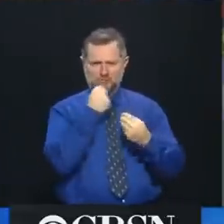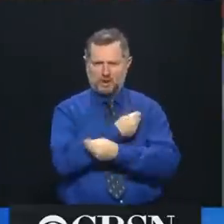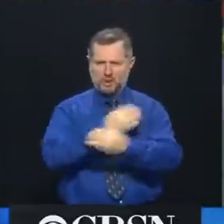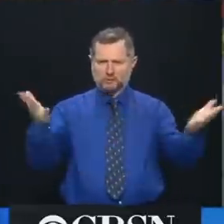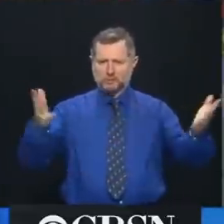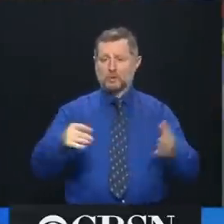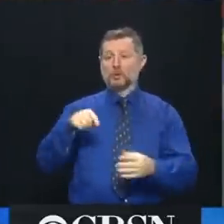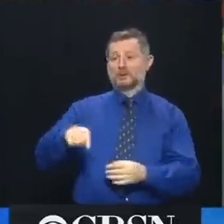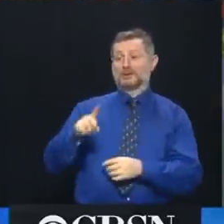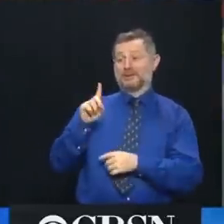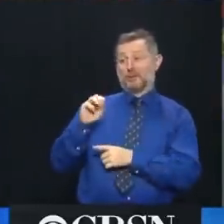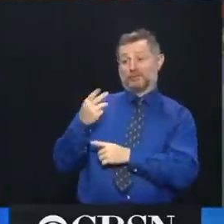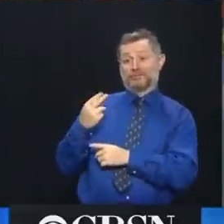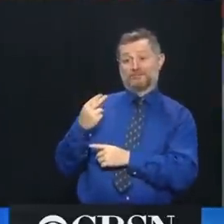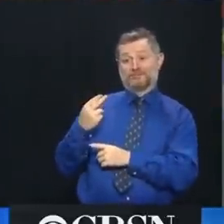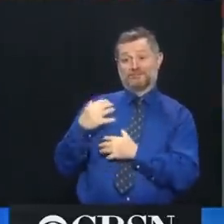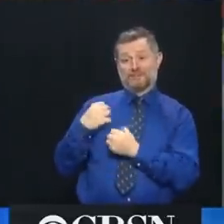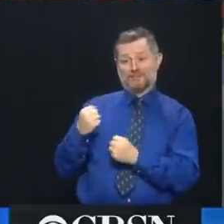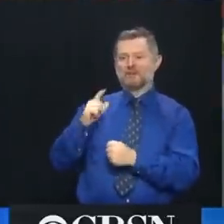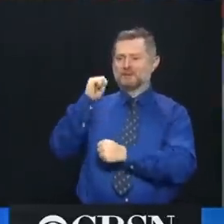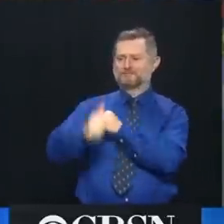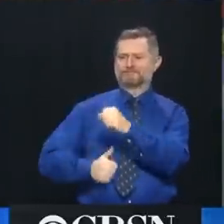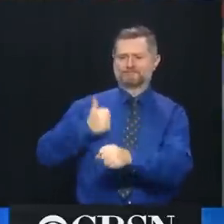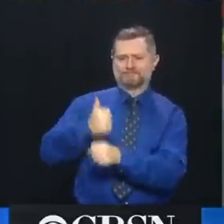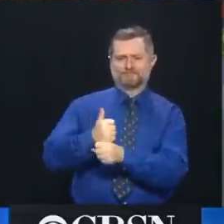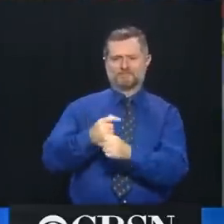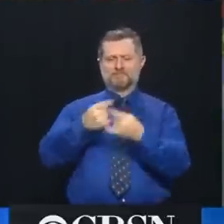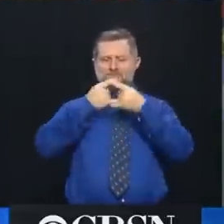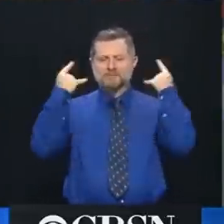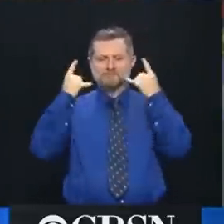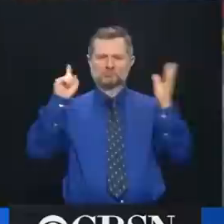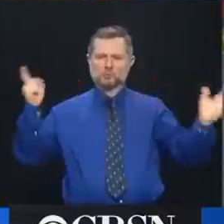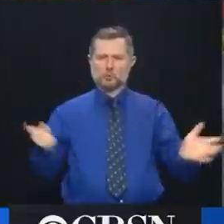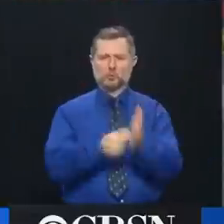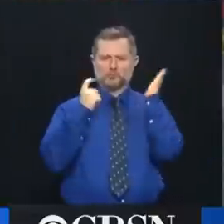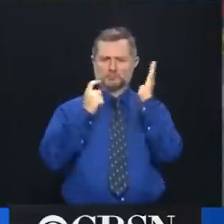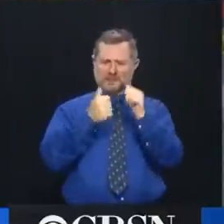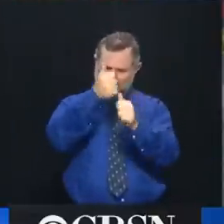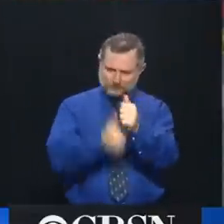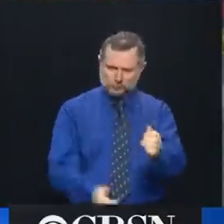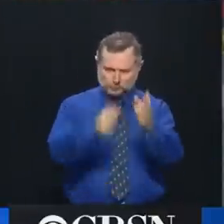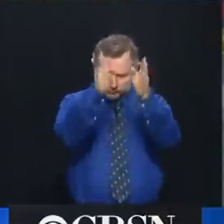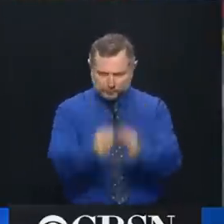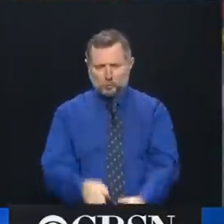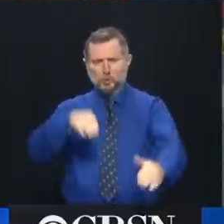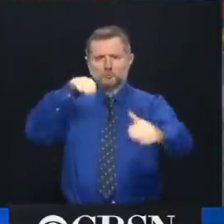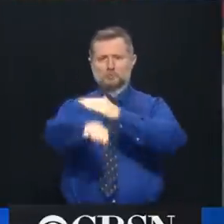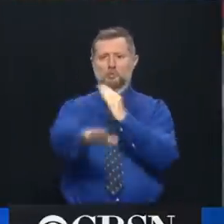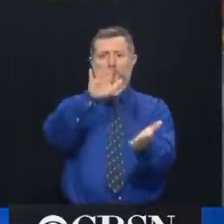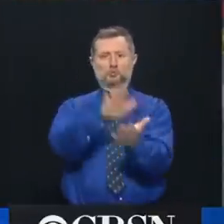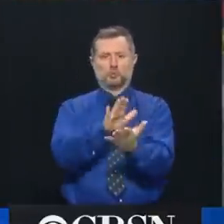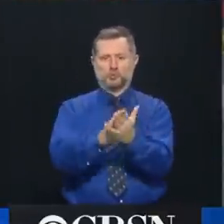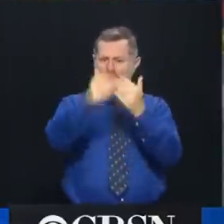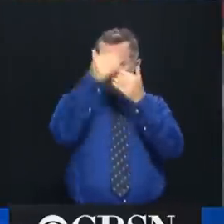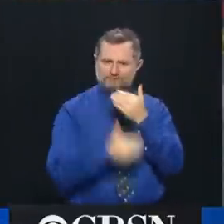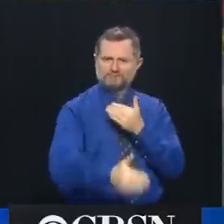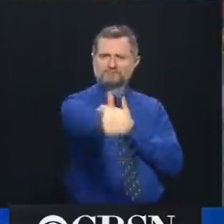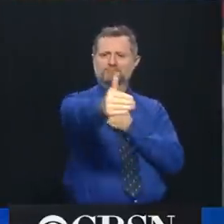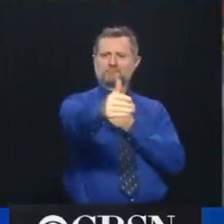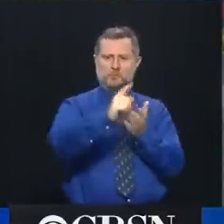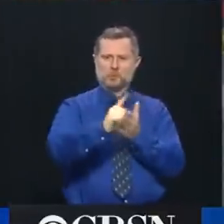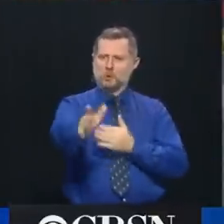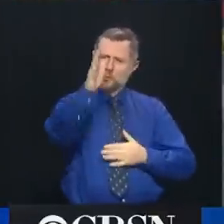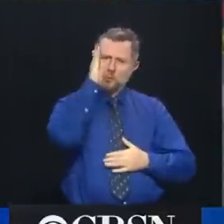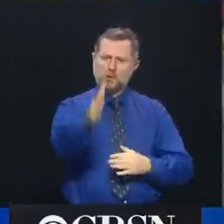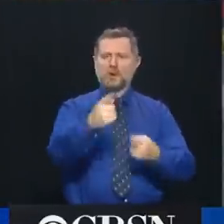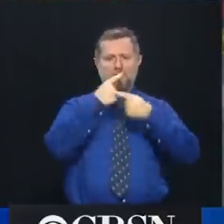universal masking for anyone entering our schools later this week i'll announce a series of school-related policies they'll